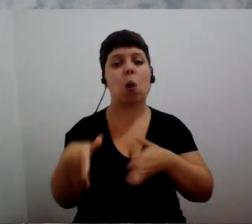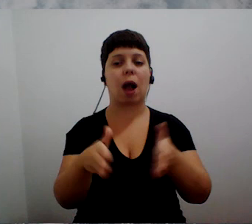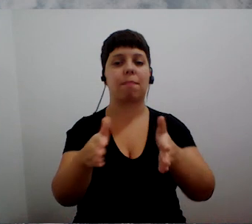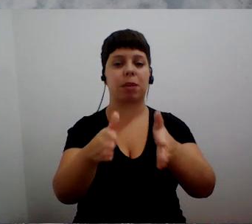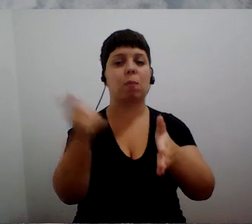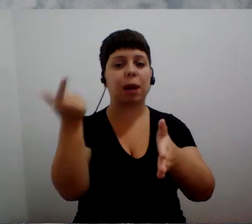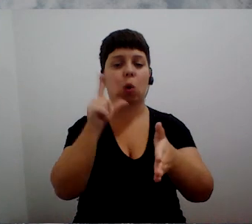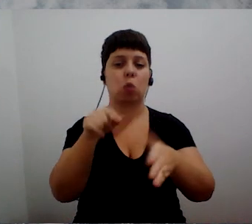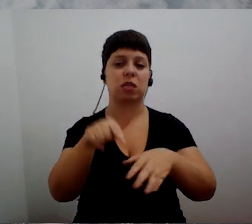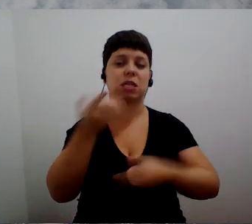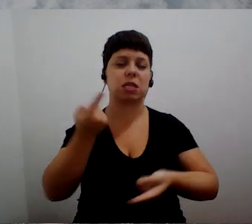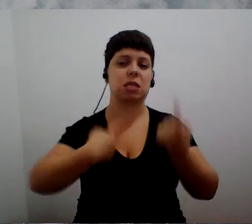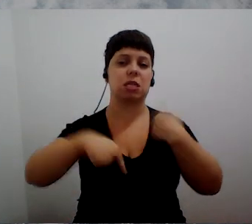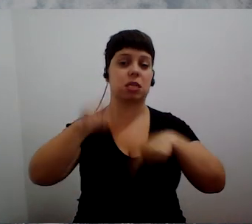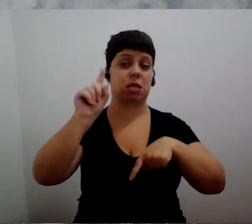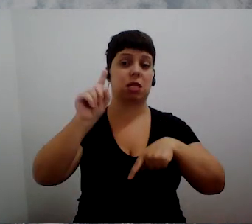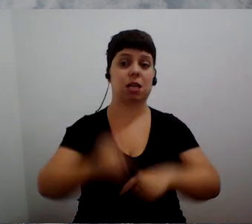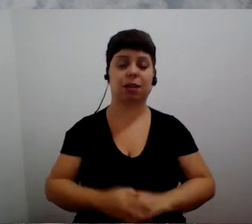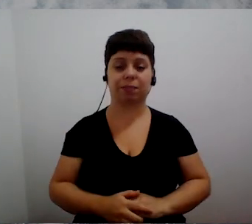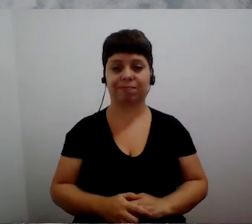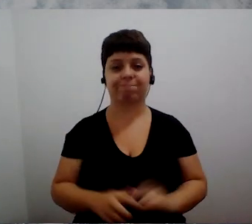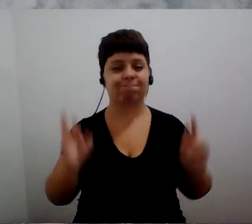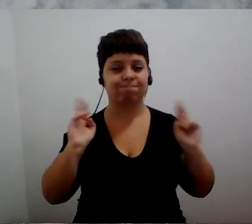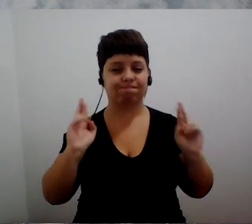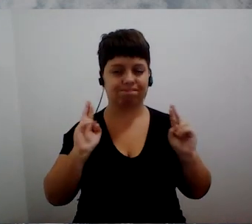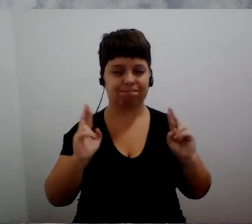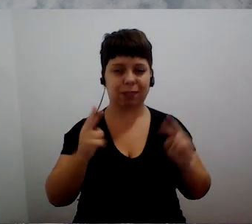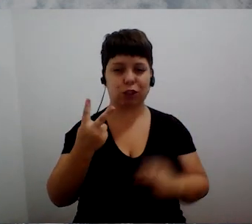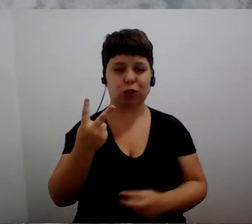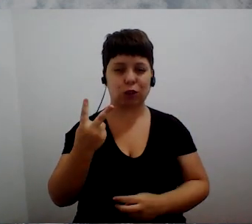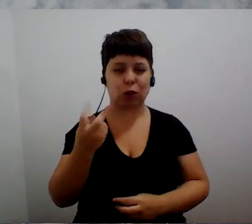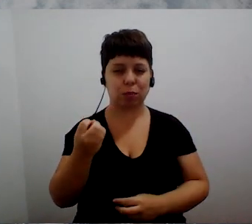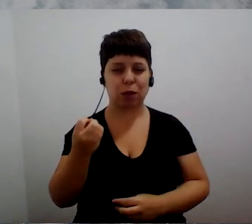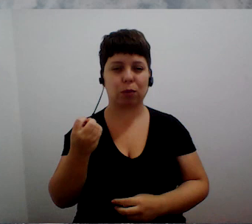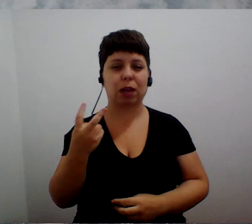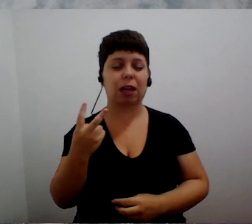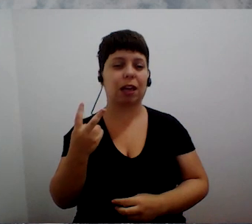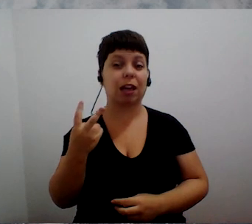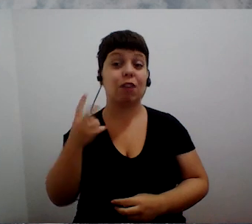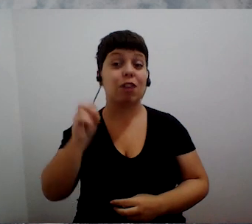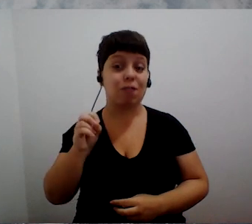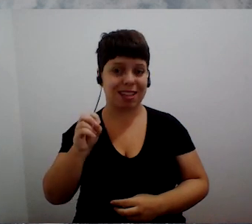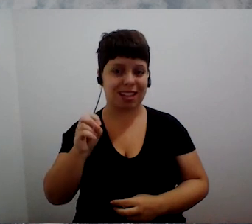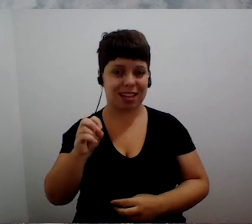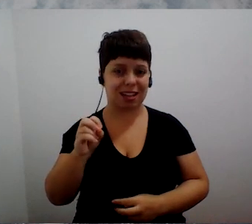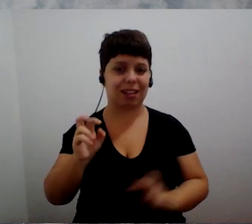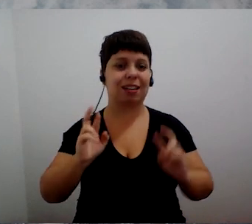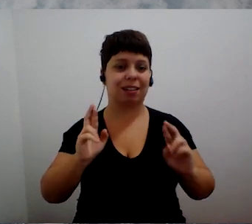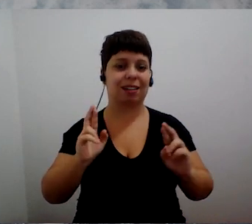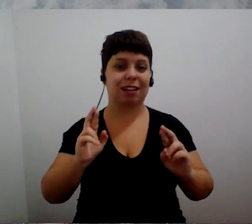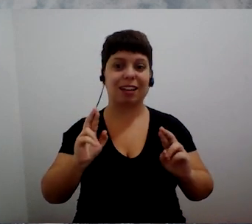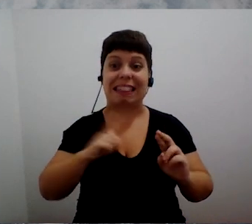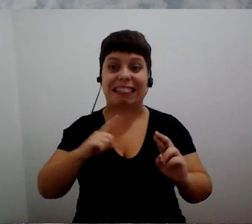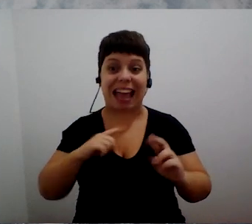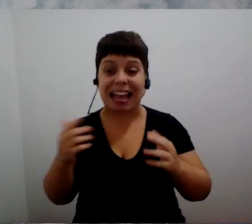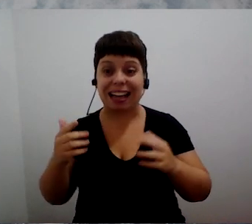university, the academy, are in the right way to make this work. And I hope in